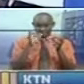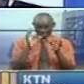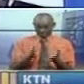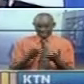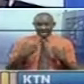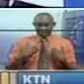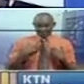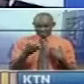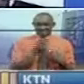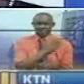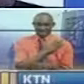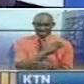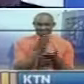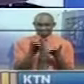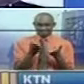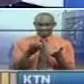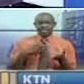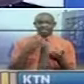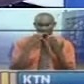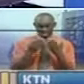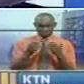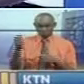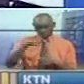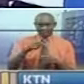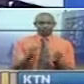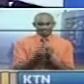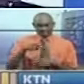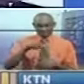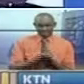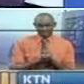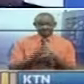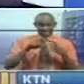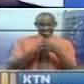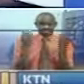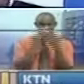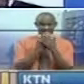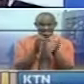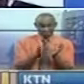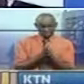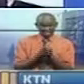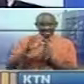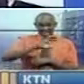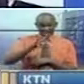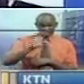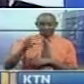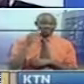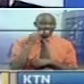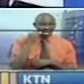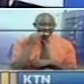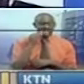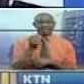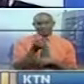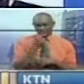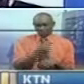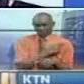language interpreter, William Silla. Great to have your company. Now, we begin tonight in the county of Siaya, where medical